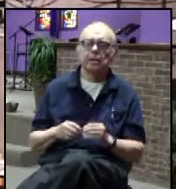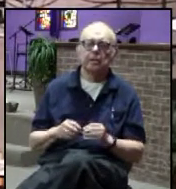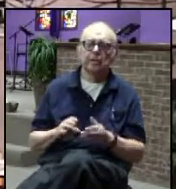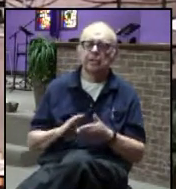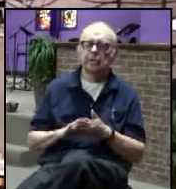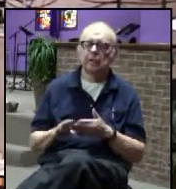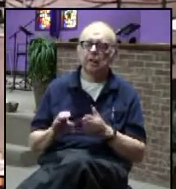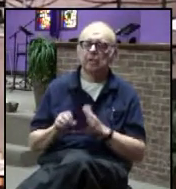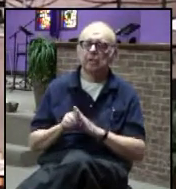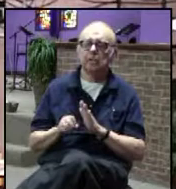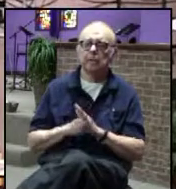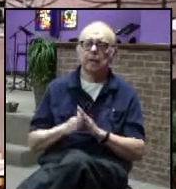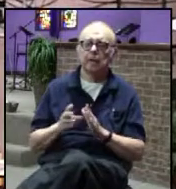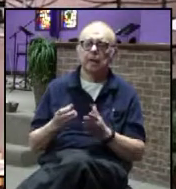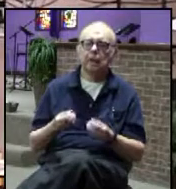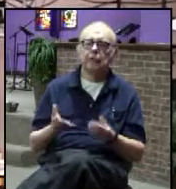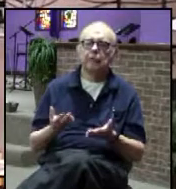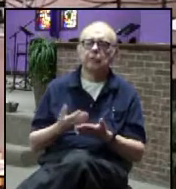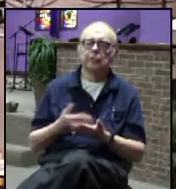and then the amount that you want to give,